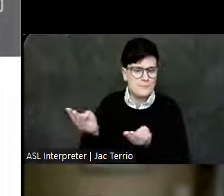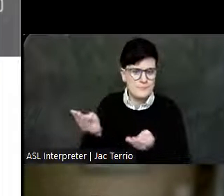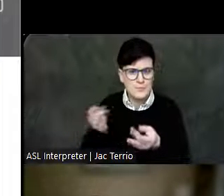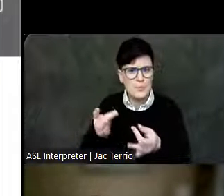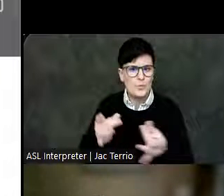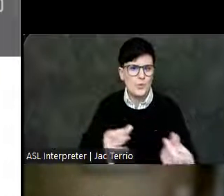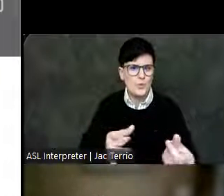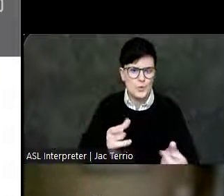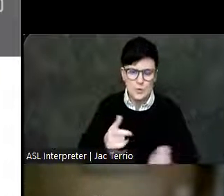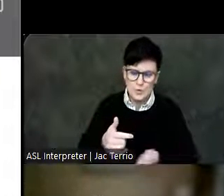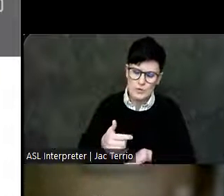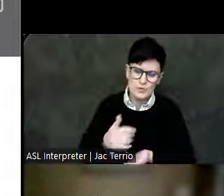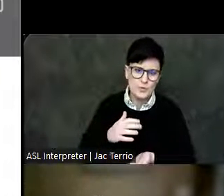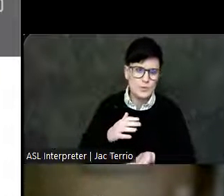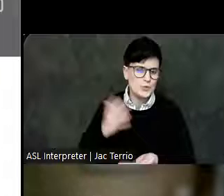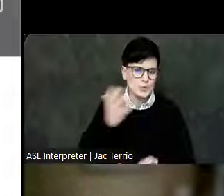helpful with that.